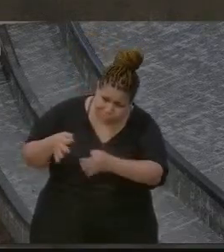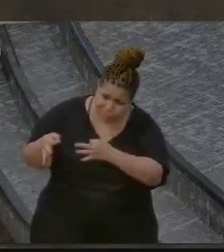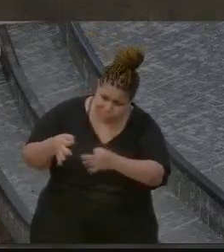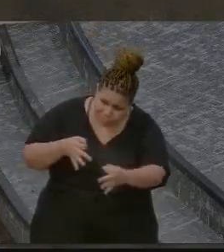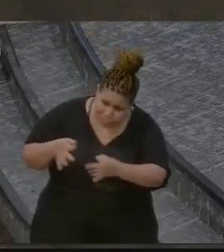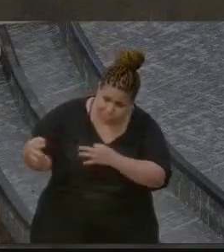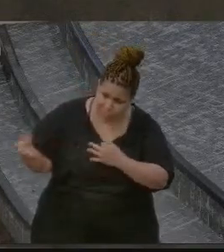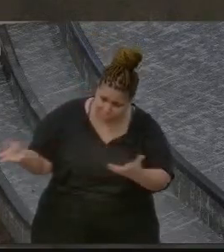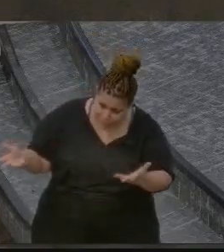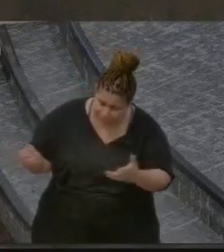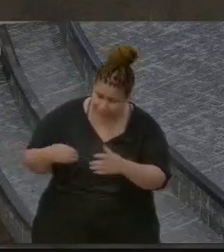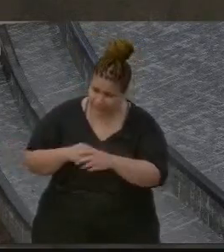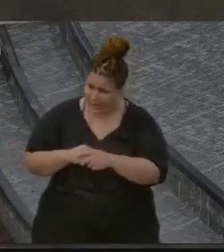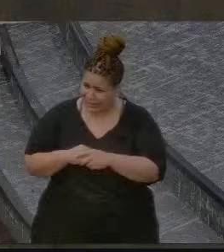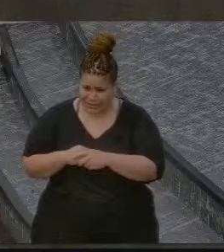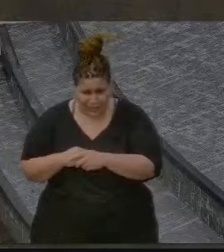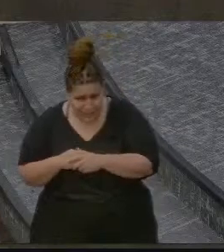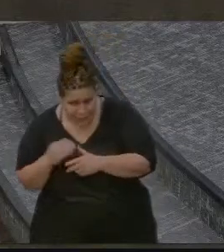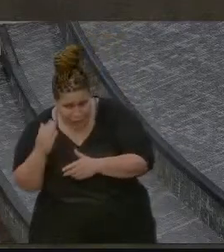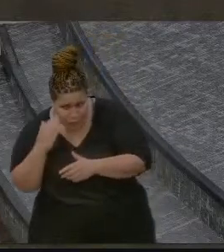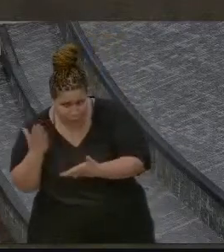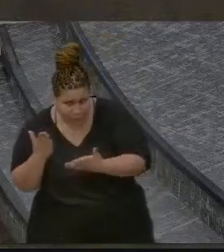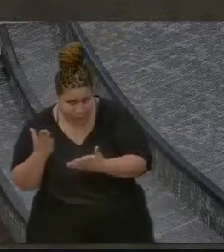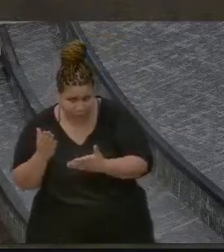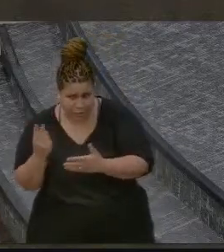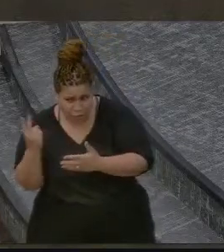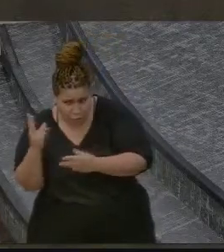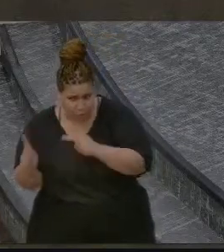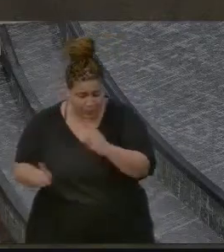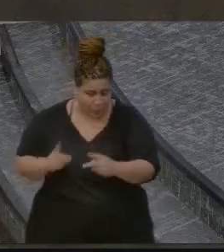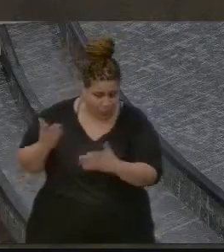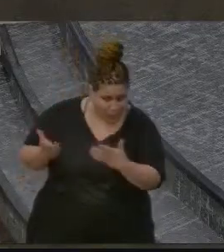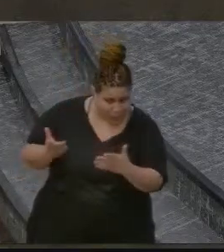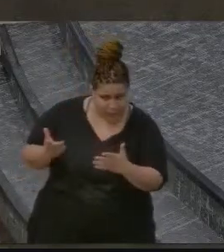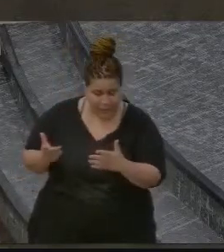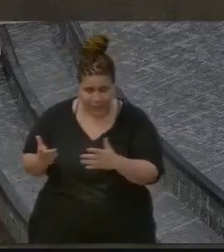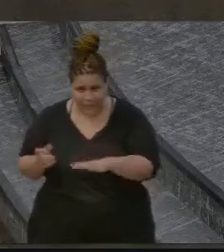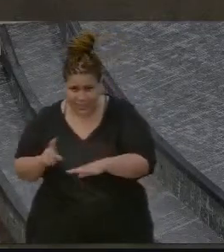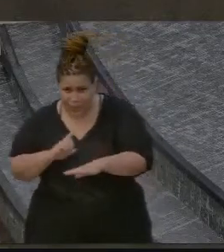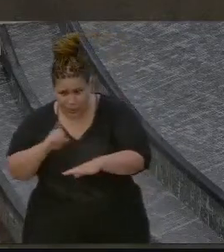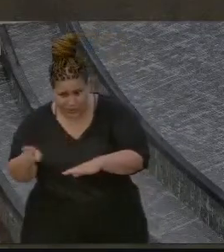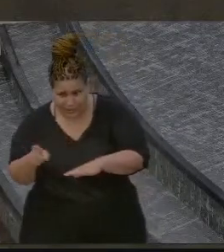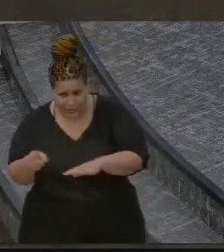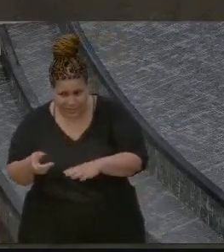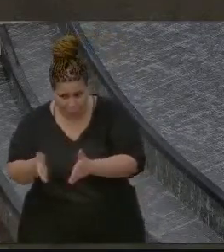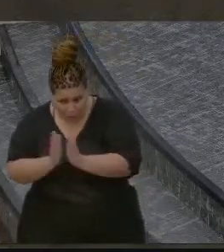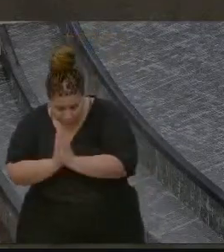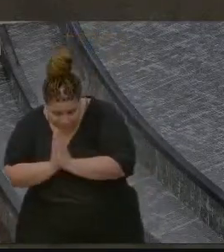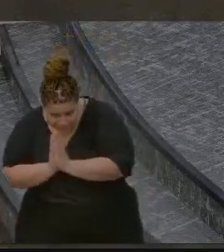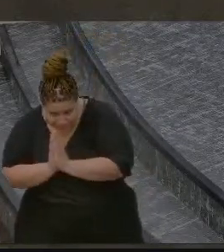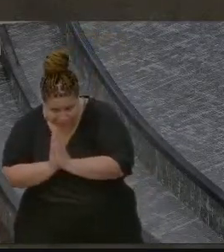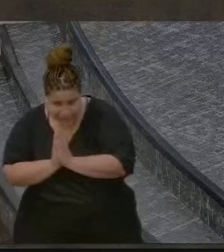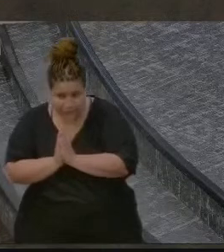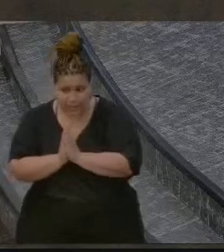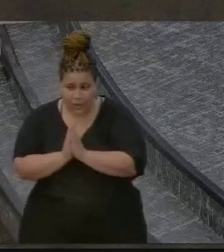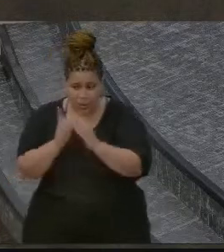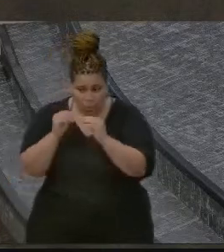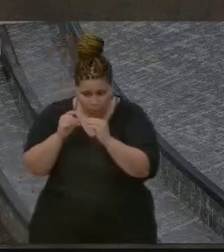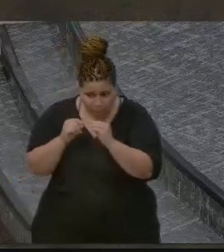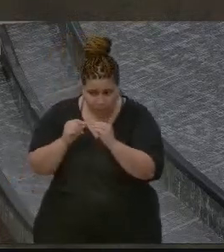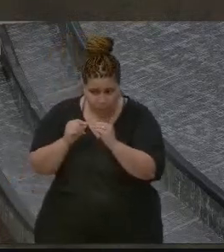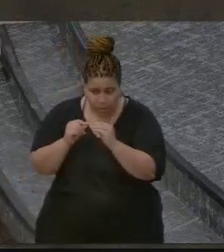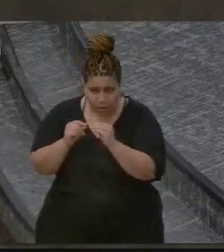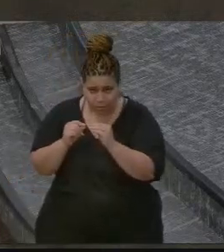that a realistic, I guess I'm asking, is that a realistic request? That one more person will help you get it